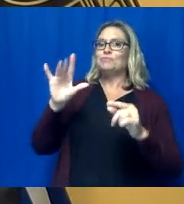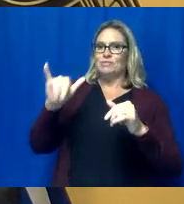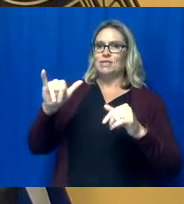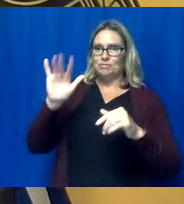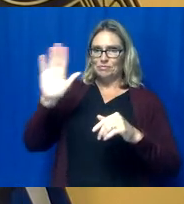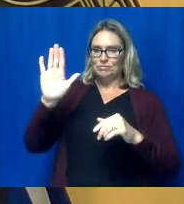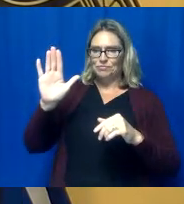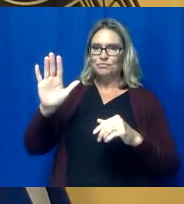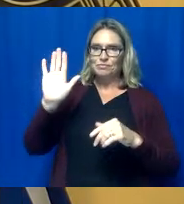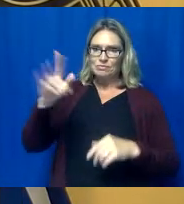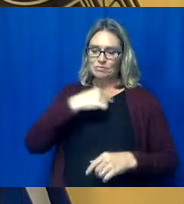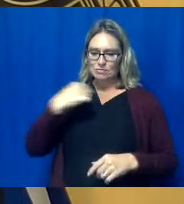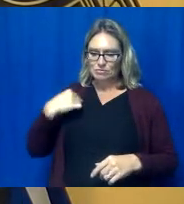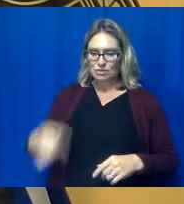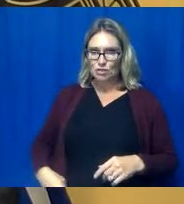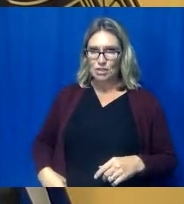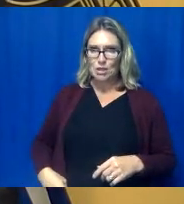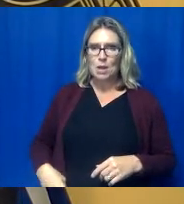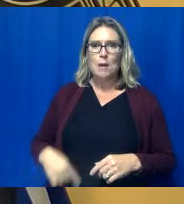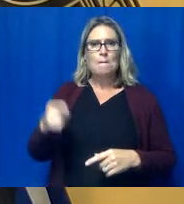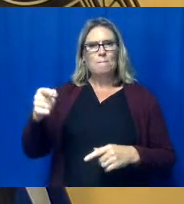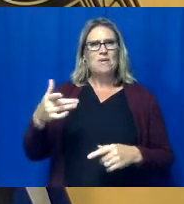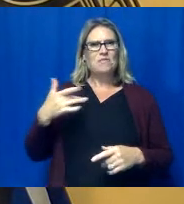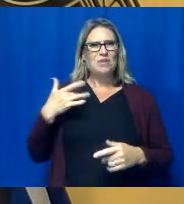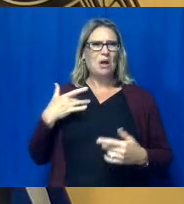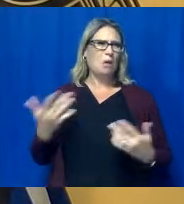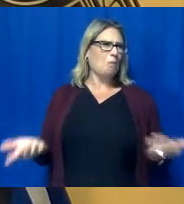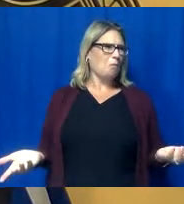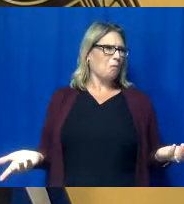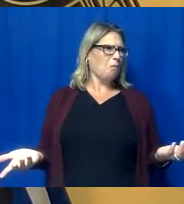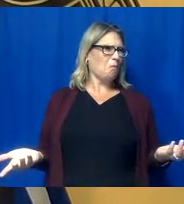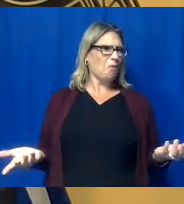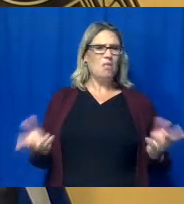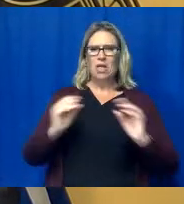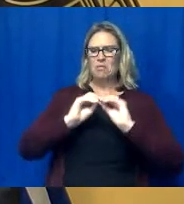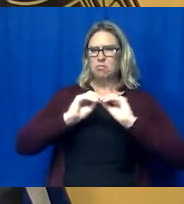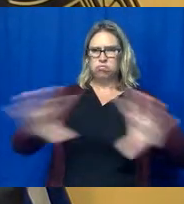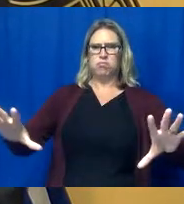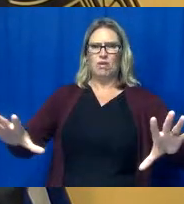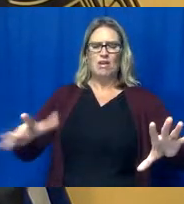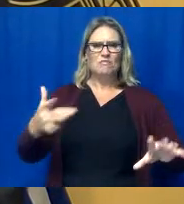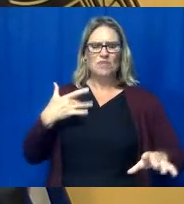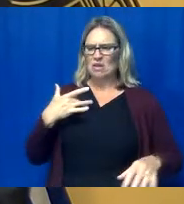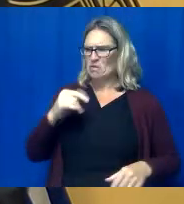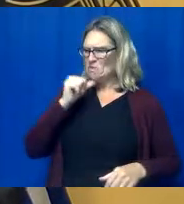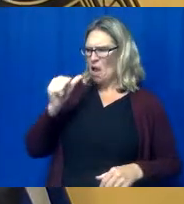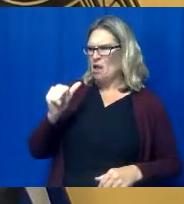Now, twice as infectious may not sound like much to you, but because this virus spreads